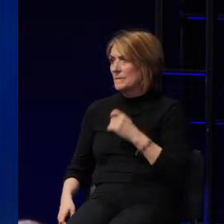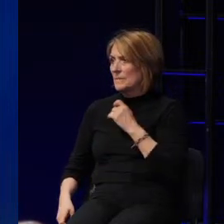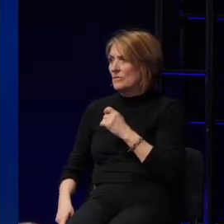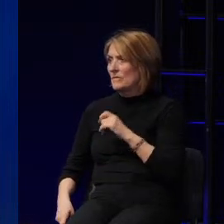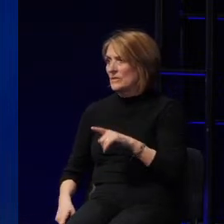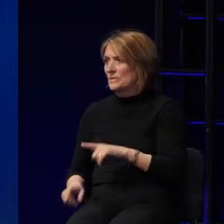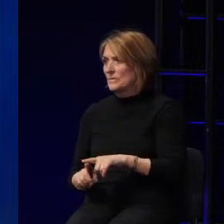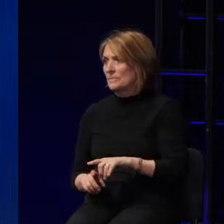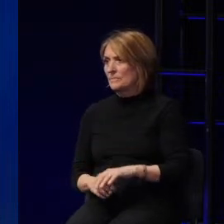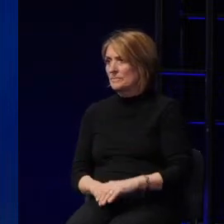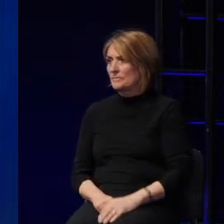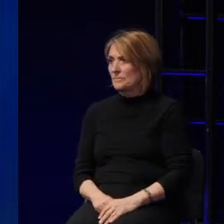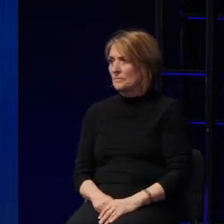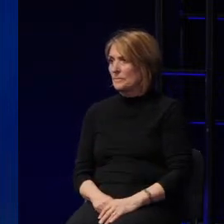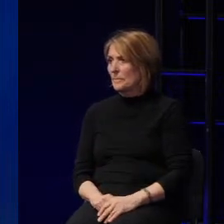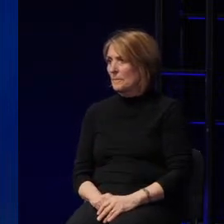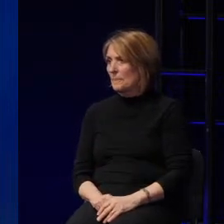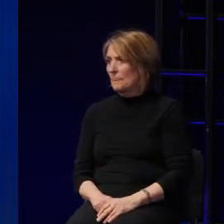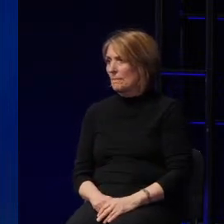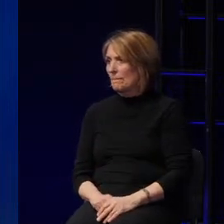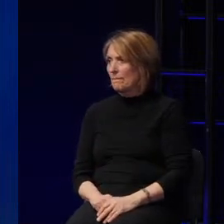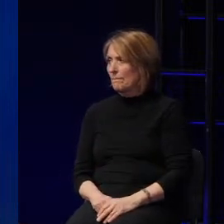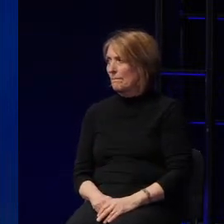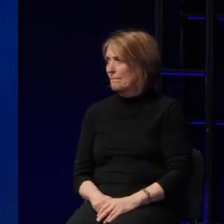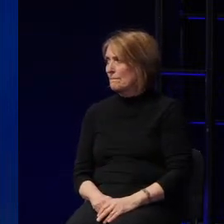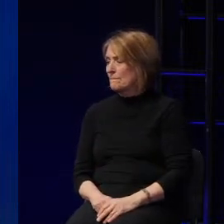microphone. Is that right? Yes, it's coming in.